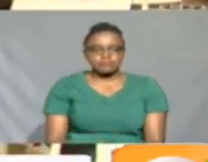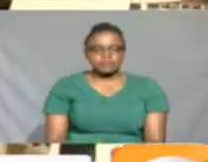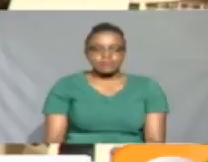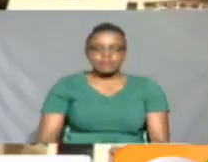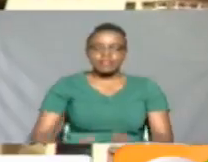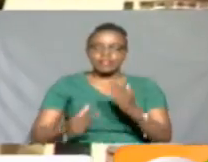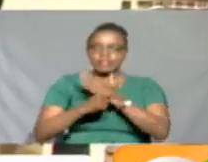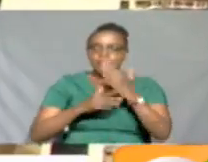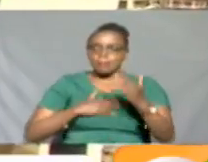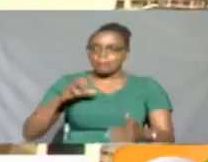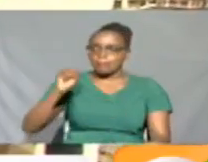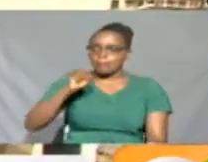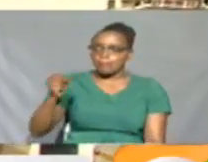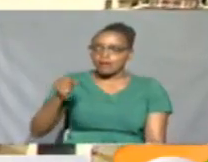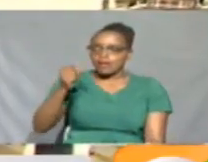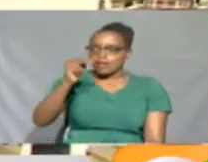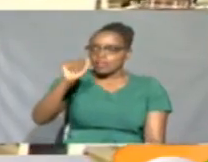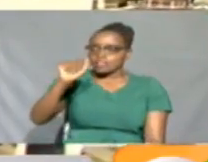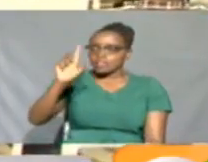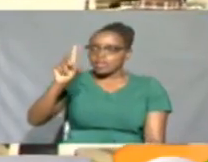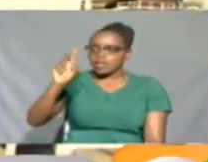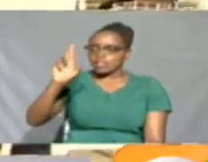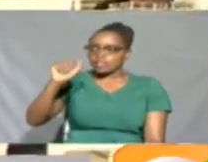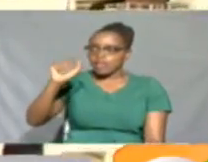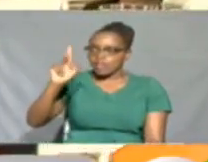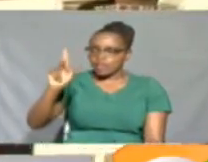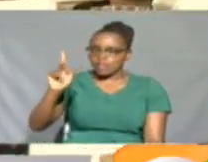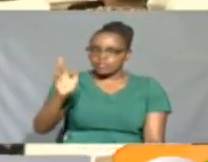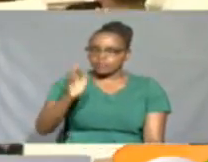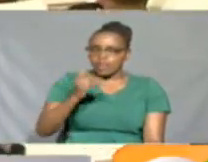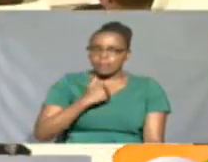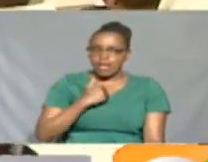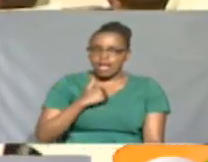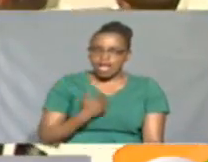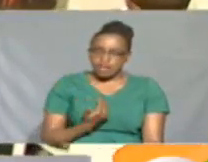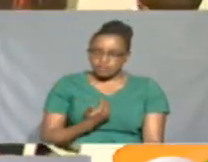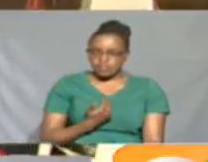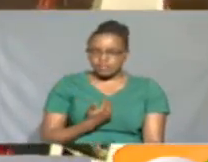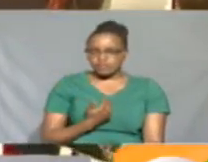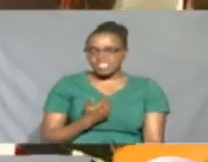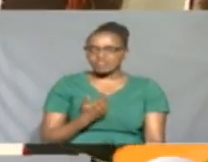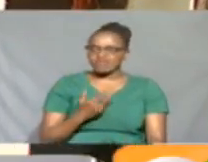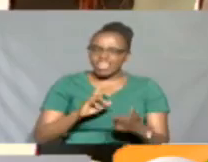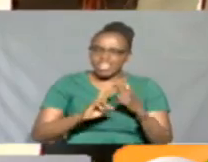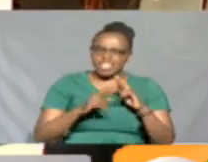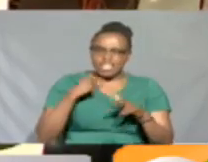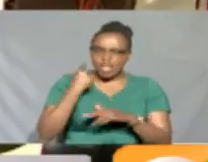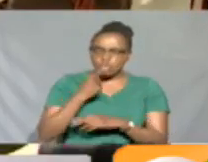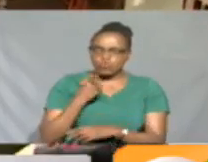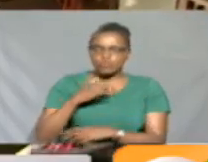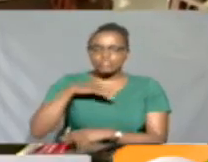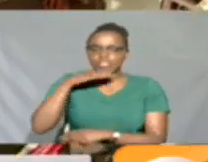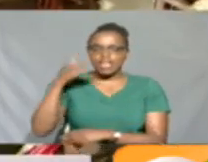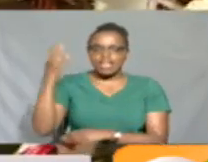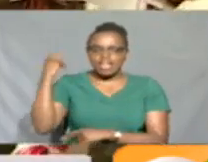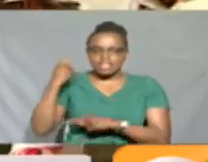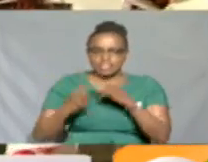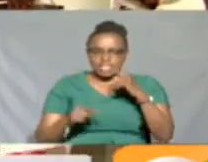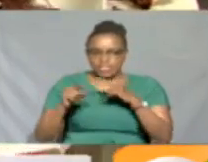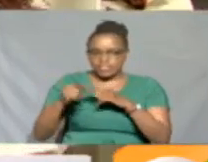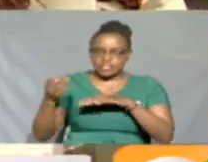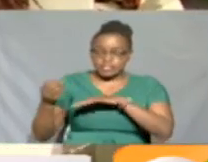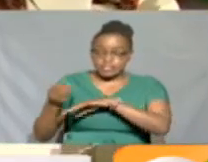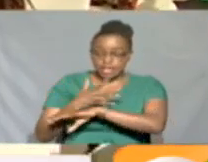nitakushikia. Kwa majina naitwa Shadrack Kimutai. Nina mpendo aliyepo tulimpoteza mwaka jana kwa hili janga